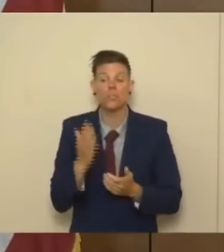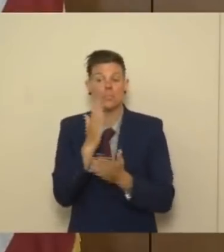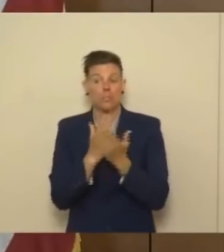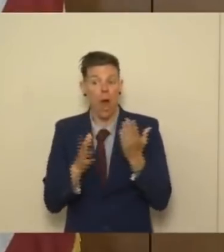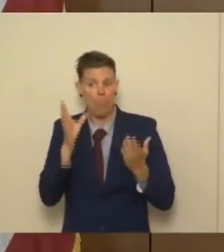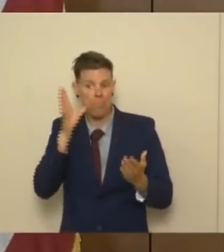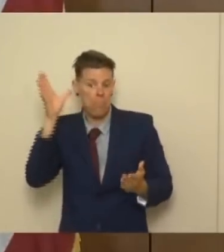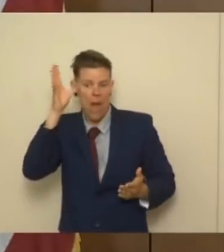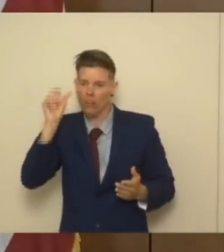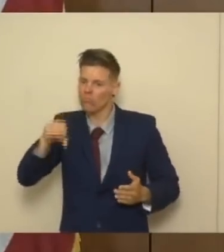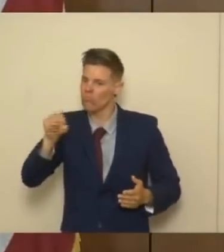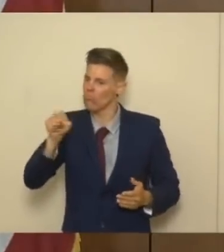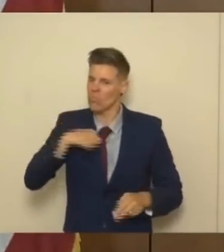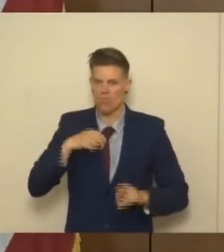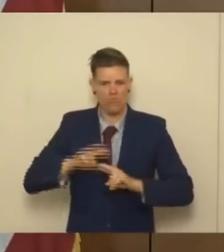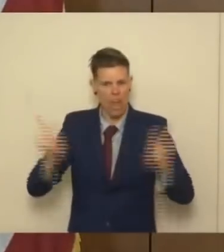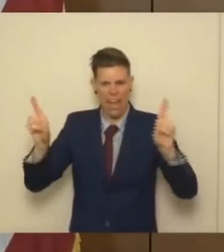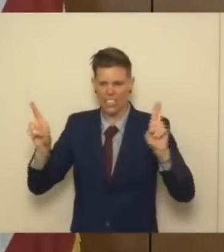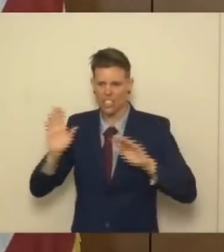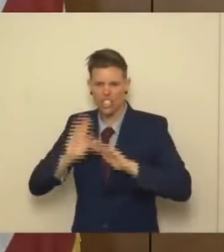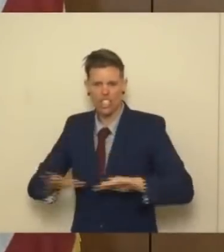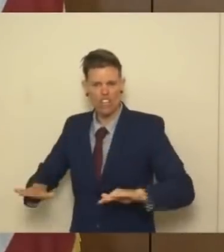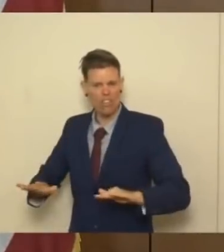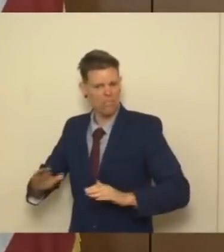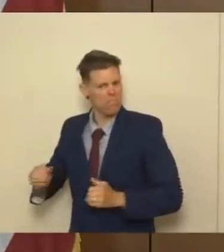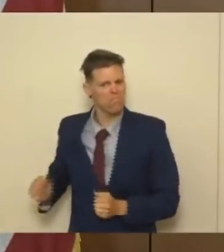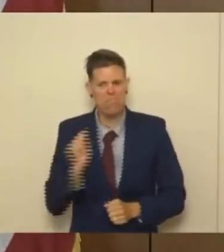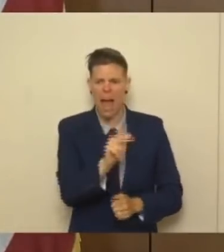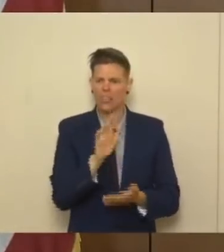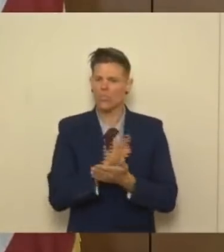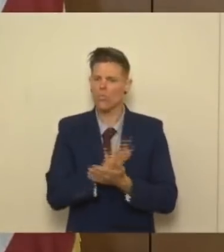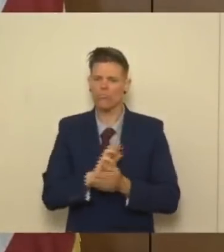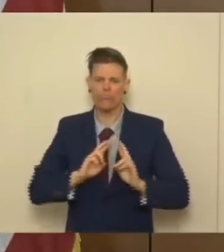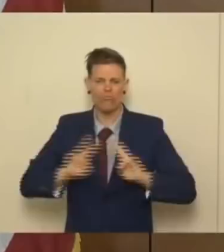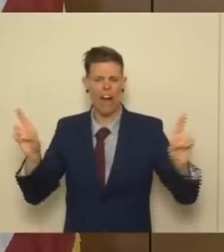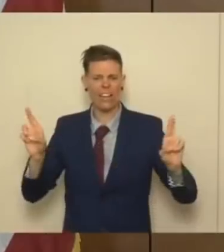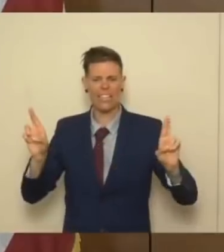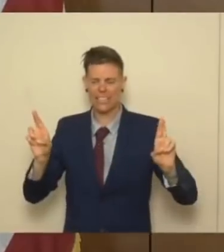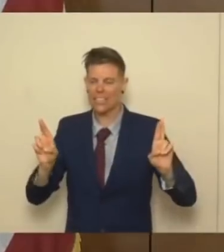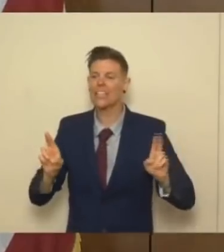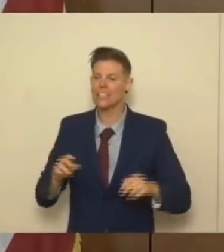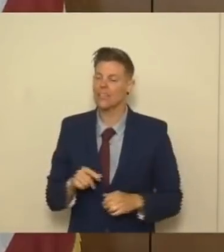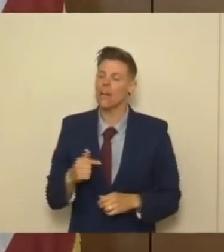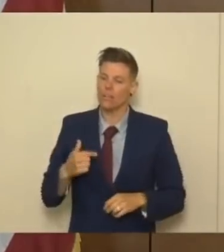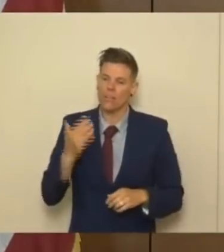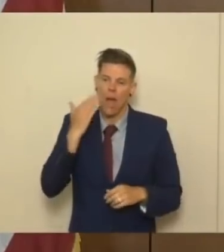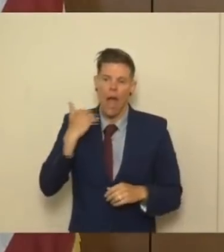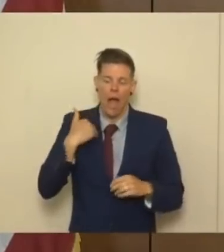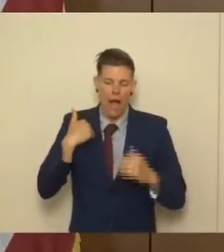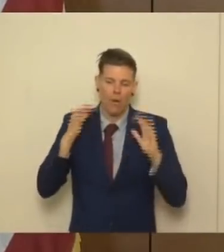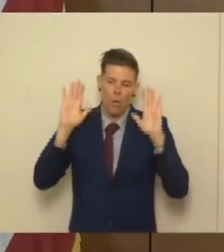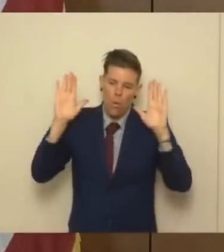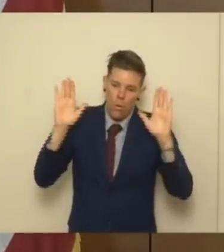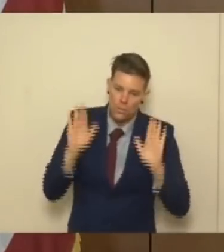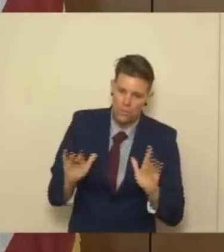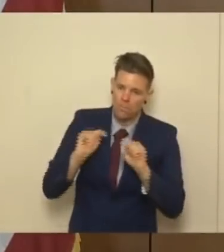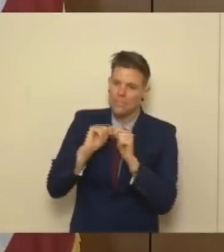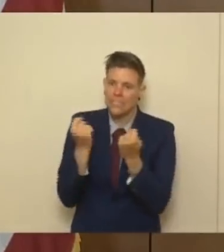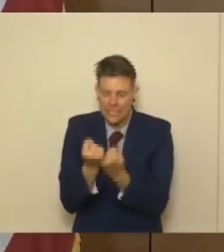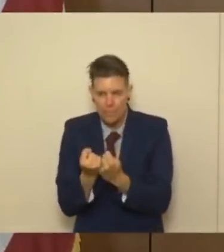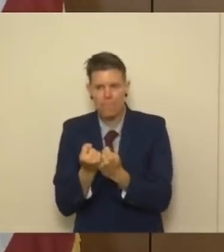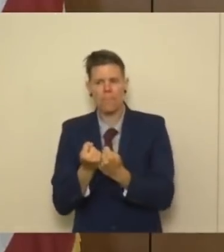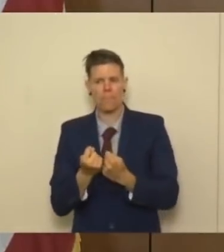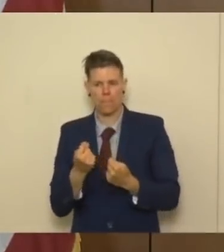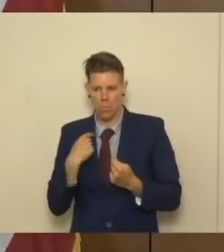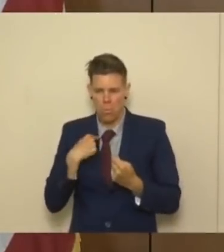all in between. We also think that the hybrid model is challenging for parents to navigate. We are going to do everything in our